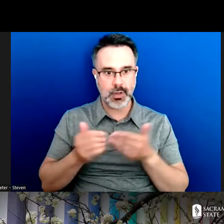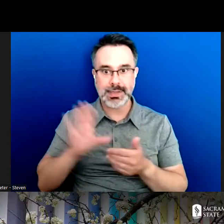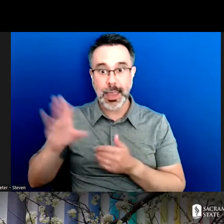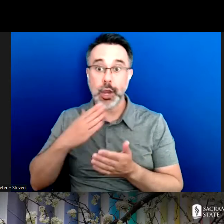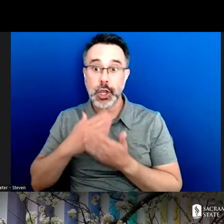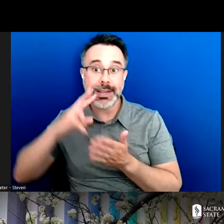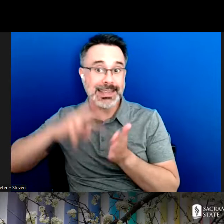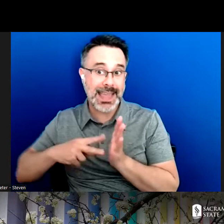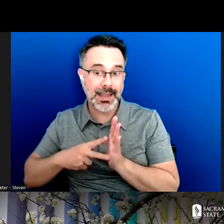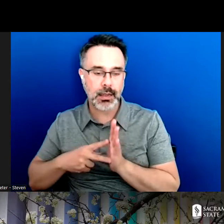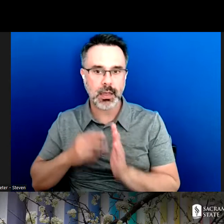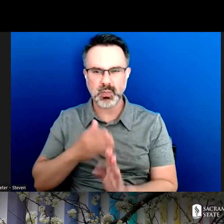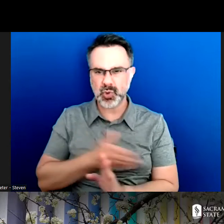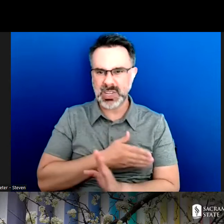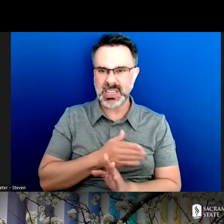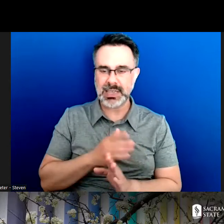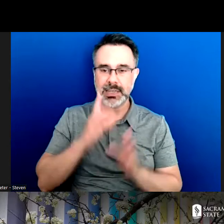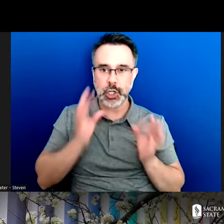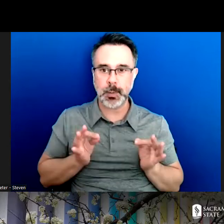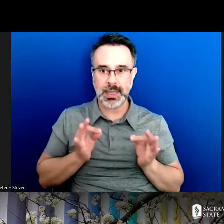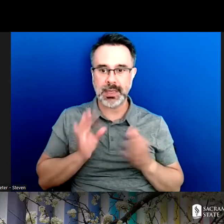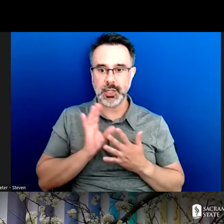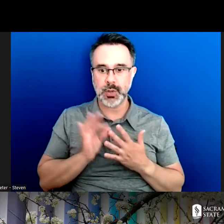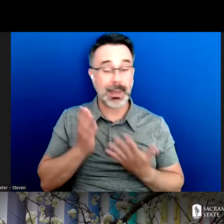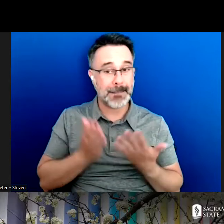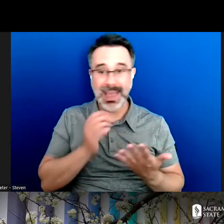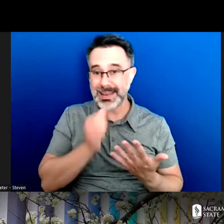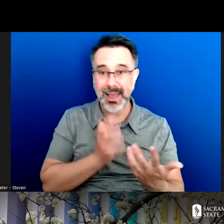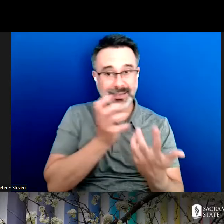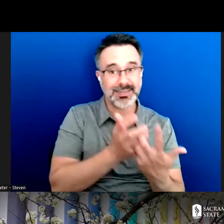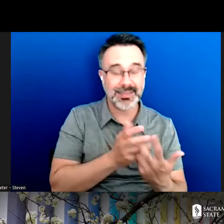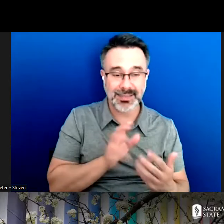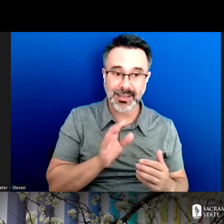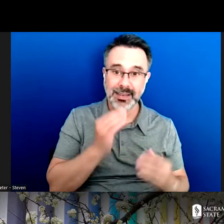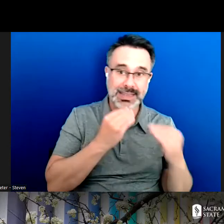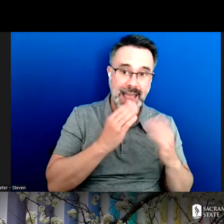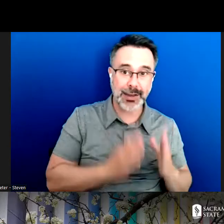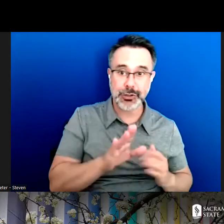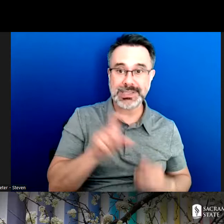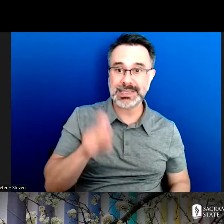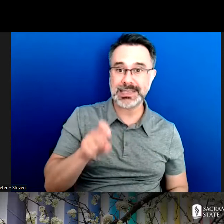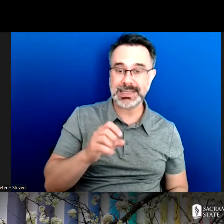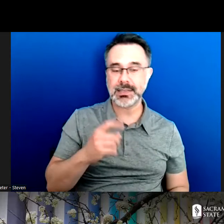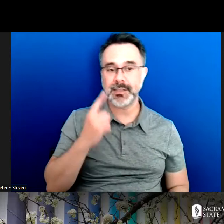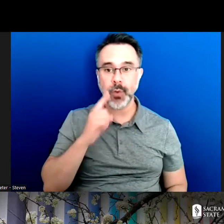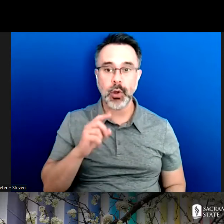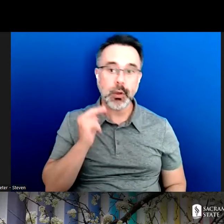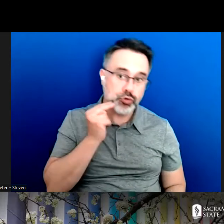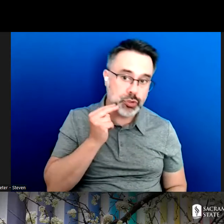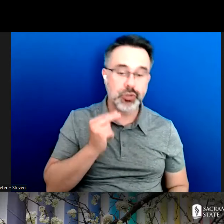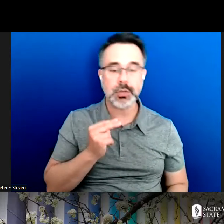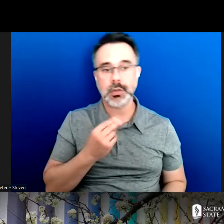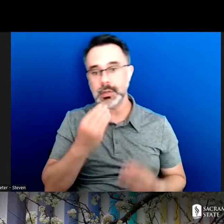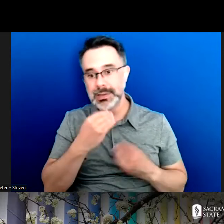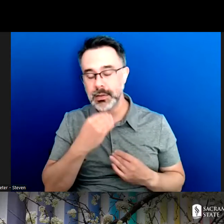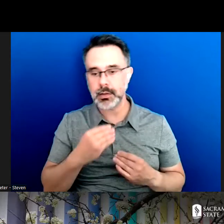predetermined choices may or may not meet the diner's nutritional needs. By the time the menu choices have been sent out, it